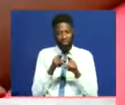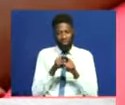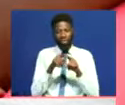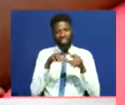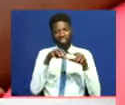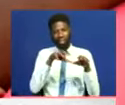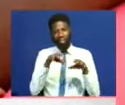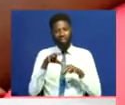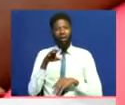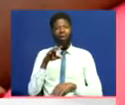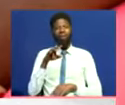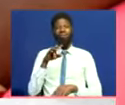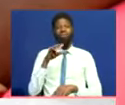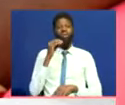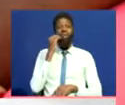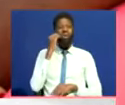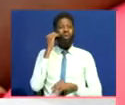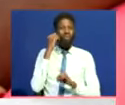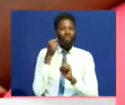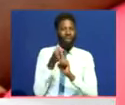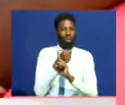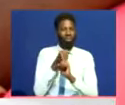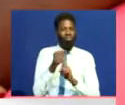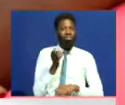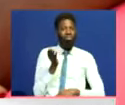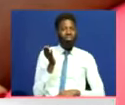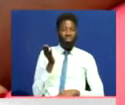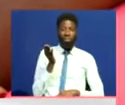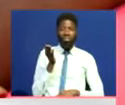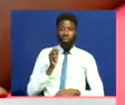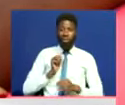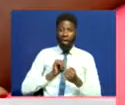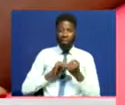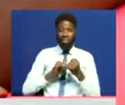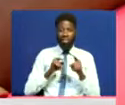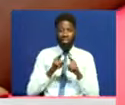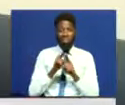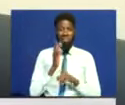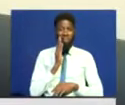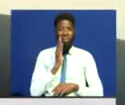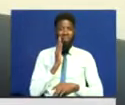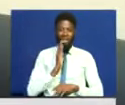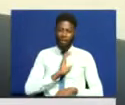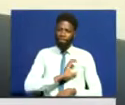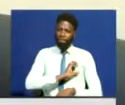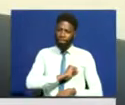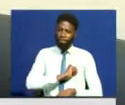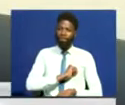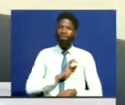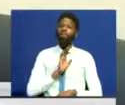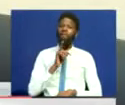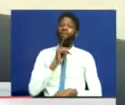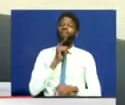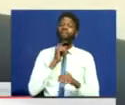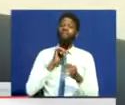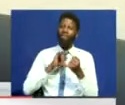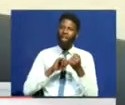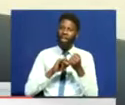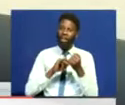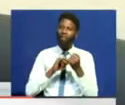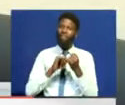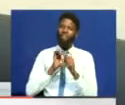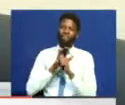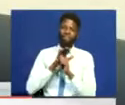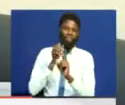As mothers and wives, they persevered abuses from their spouses for a long time. Mi kufika saa nne, it's like aliona nimekuja kama